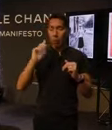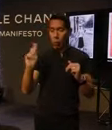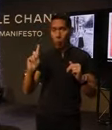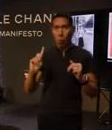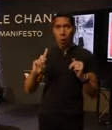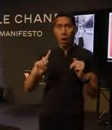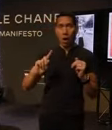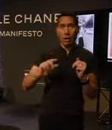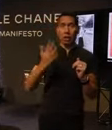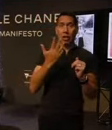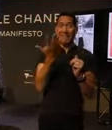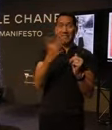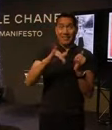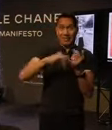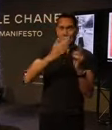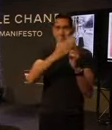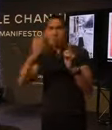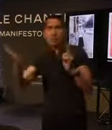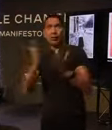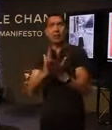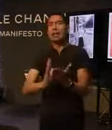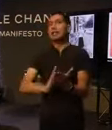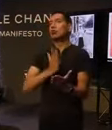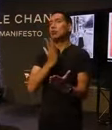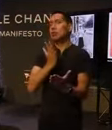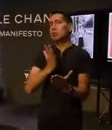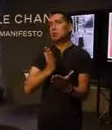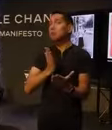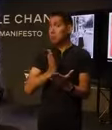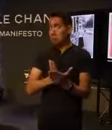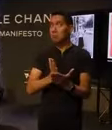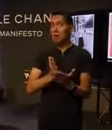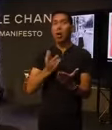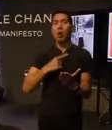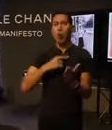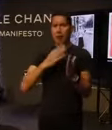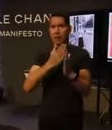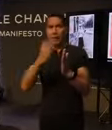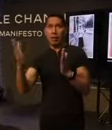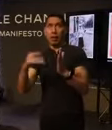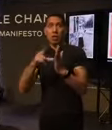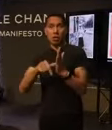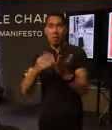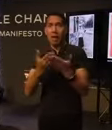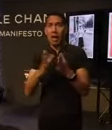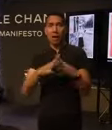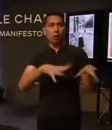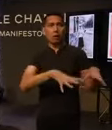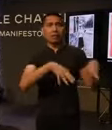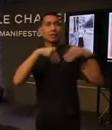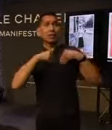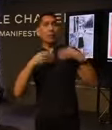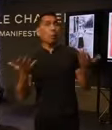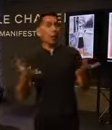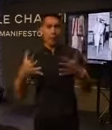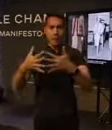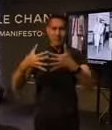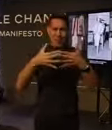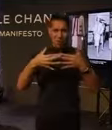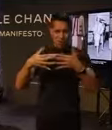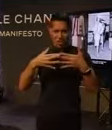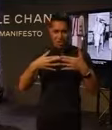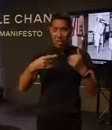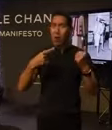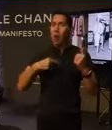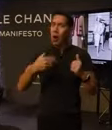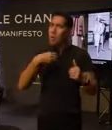so fascinating, what is so fascinating about that second period is how she was taken up in the States, where there was even more women kind